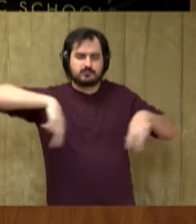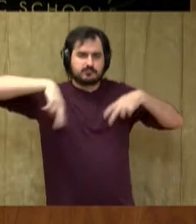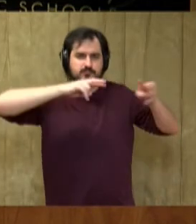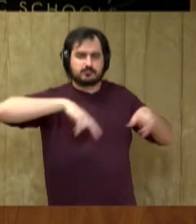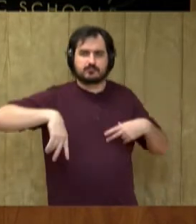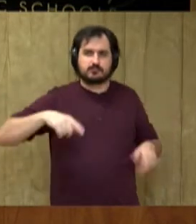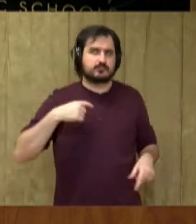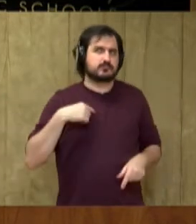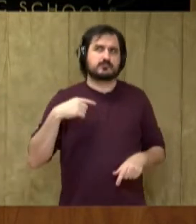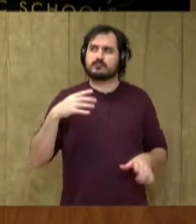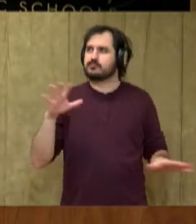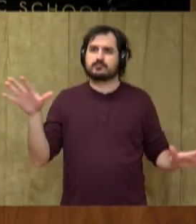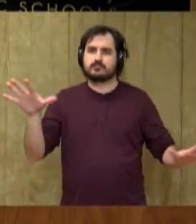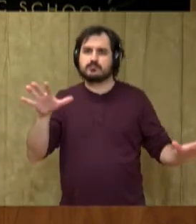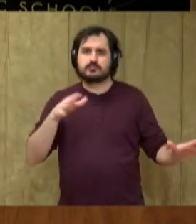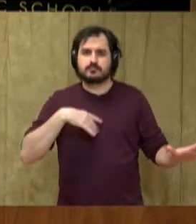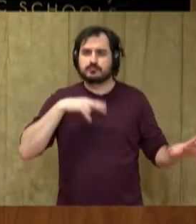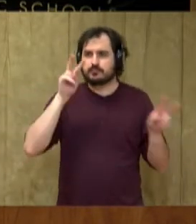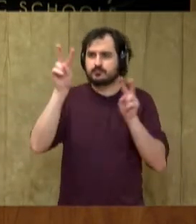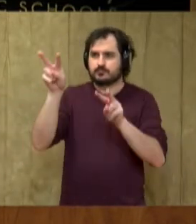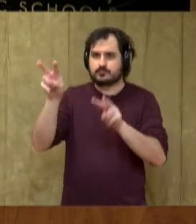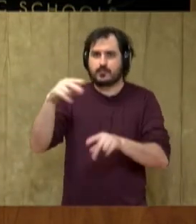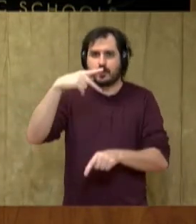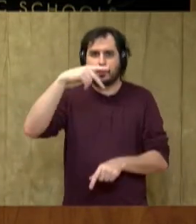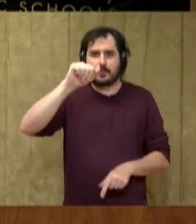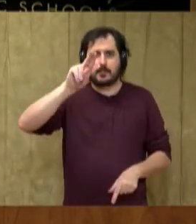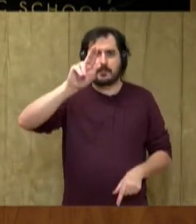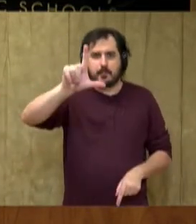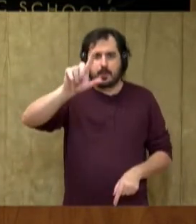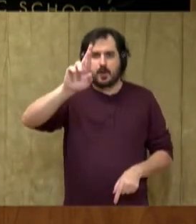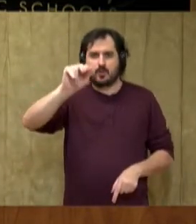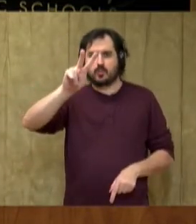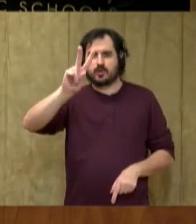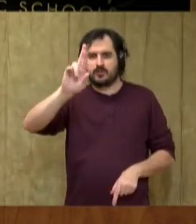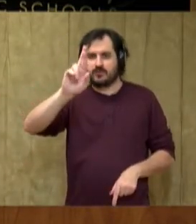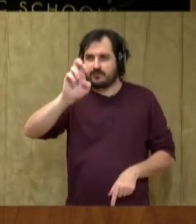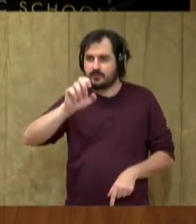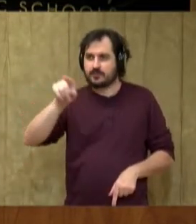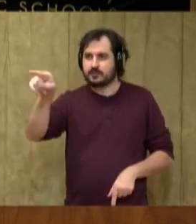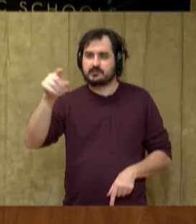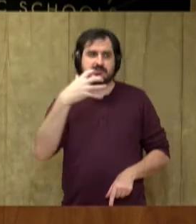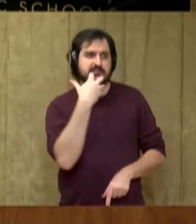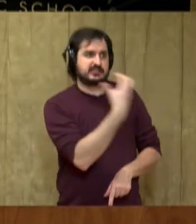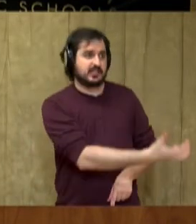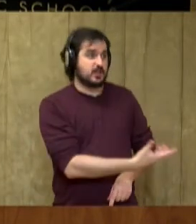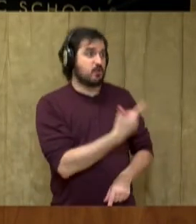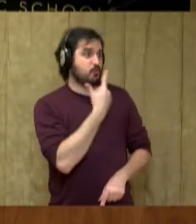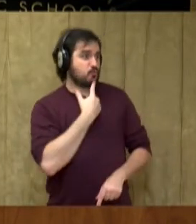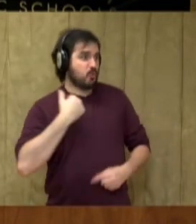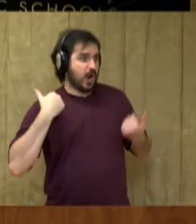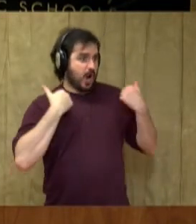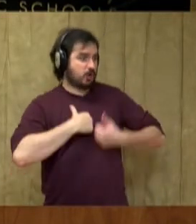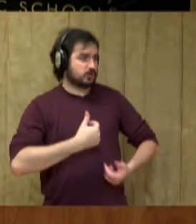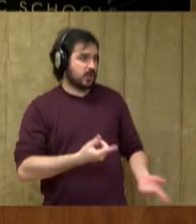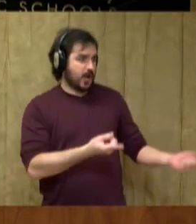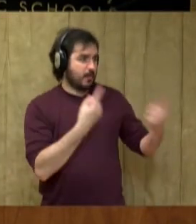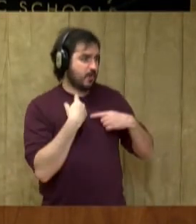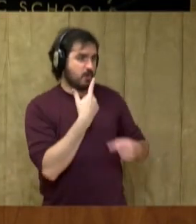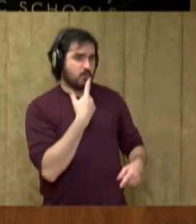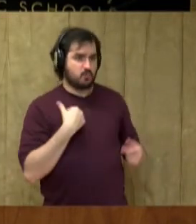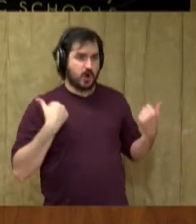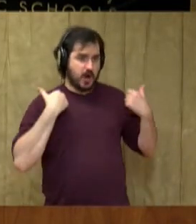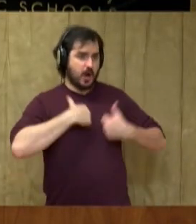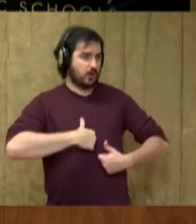lungs. "The redcoats are coming." I was startled. I fell out of my bed and ran to my father's bedroom. He told me to go deep into